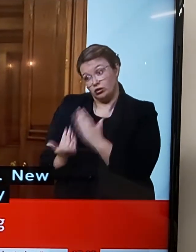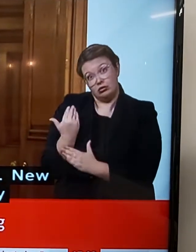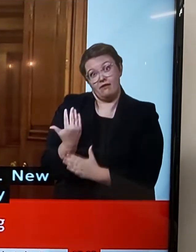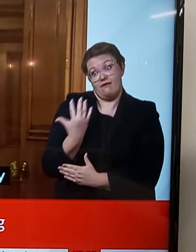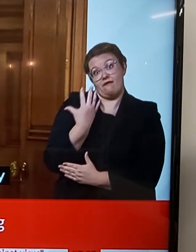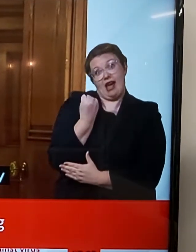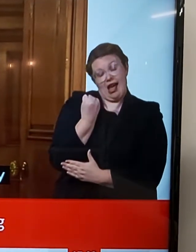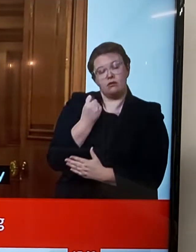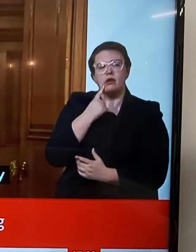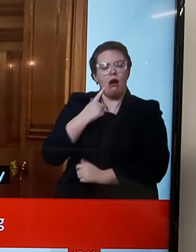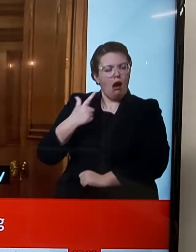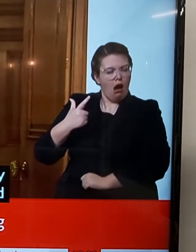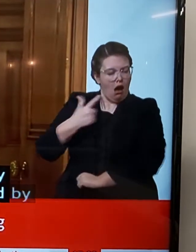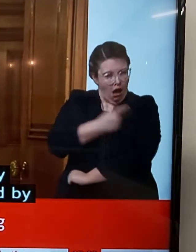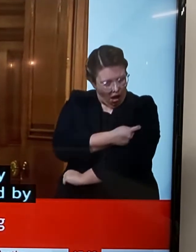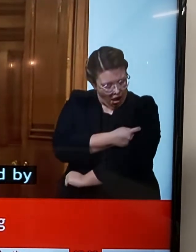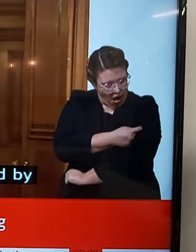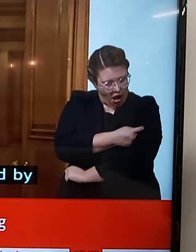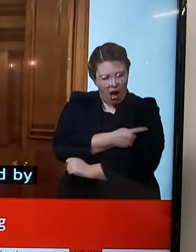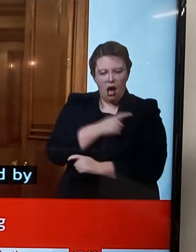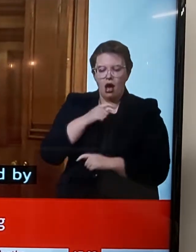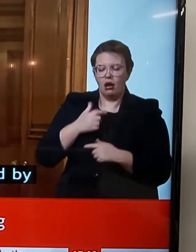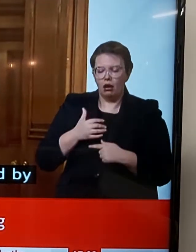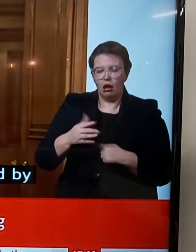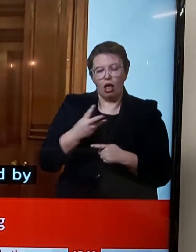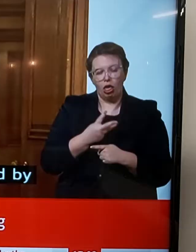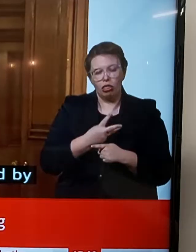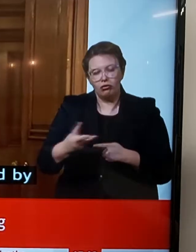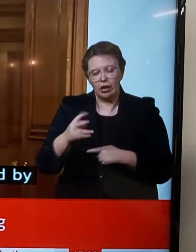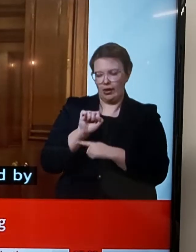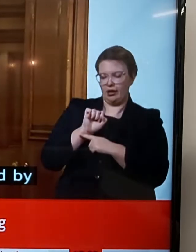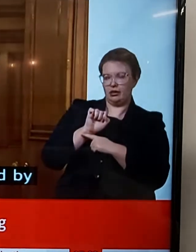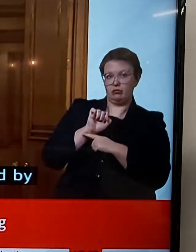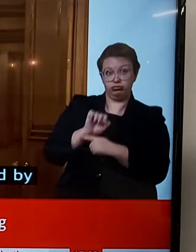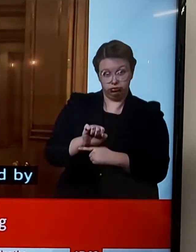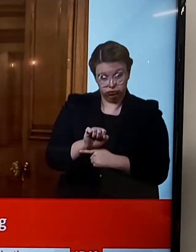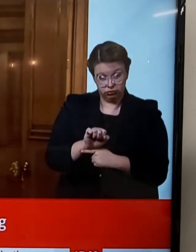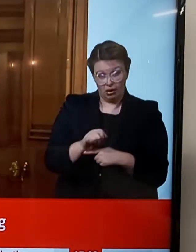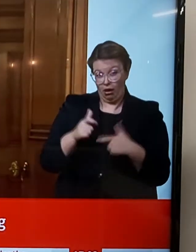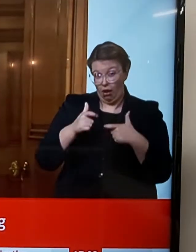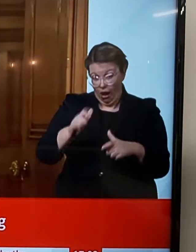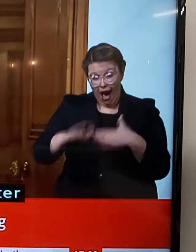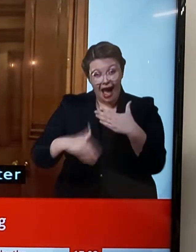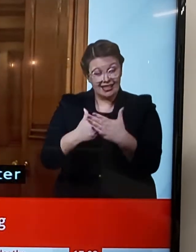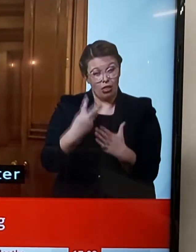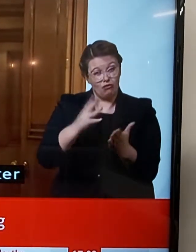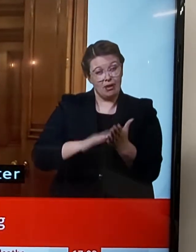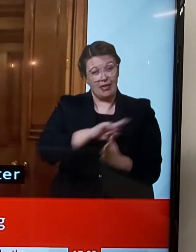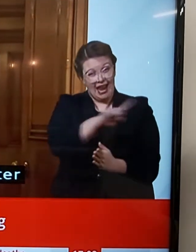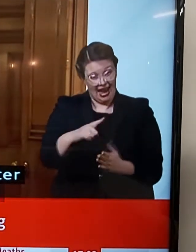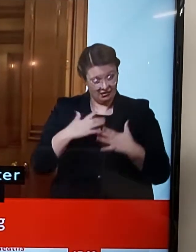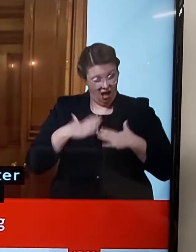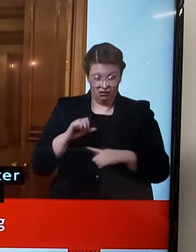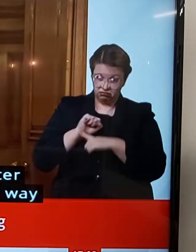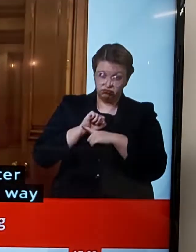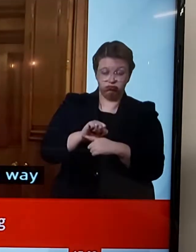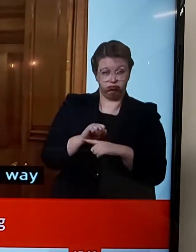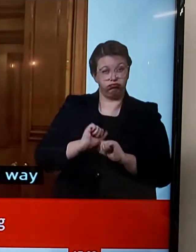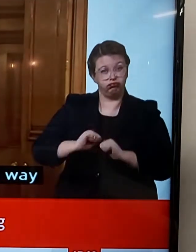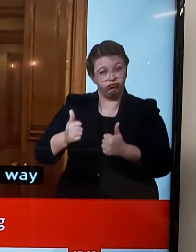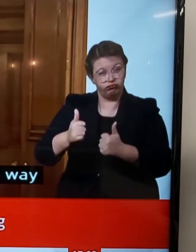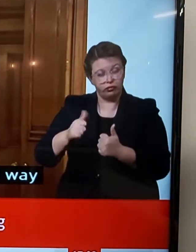in after 3 weeks and lasts right the way through to the booster at 3 months. And research also shows that